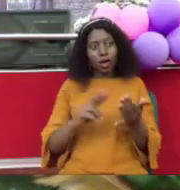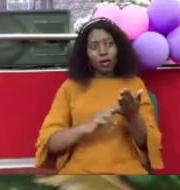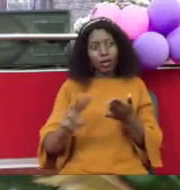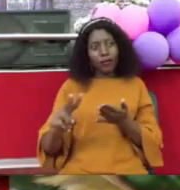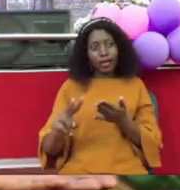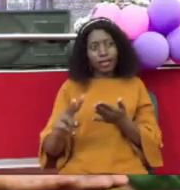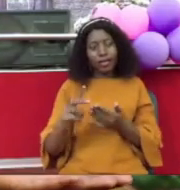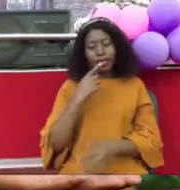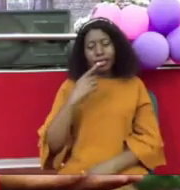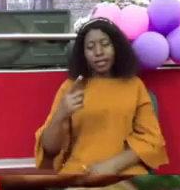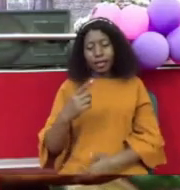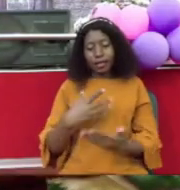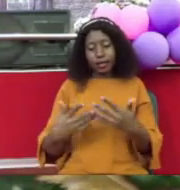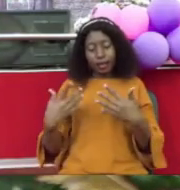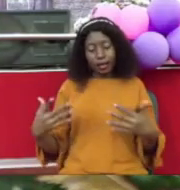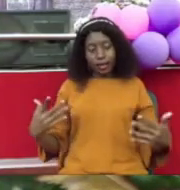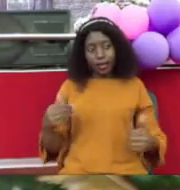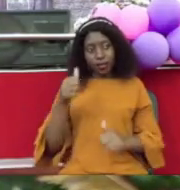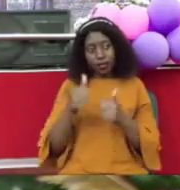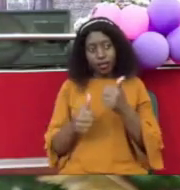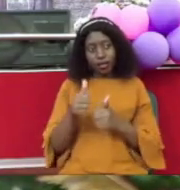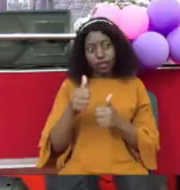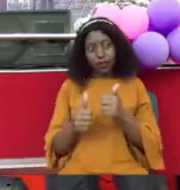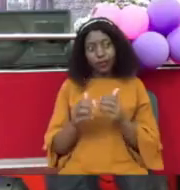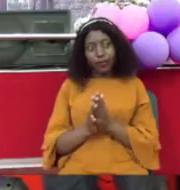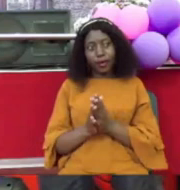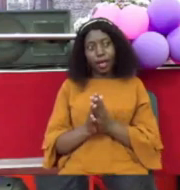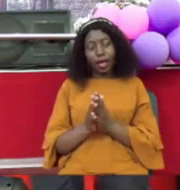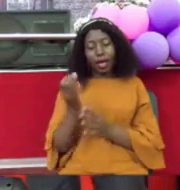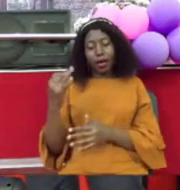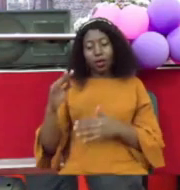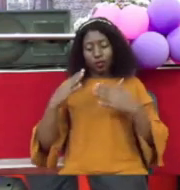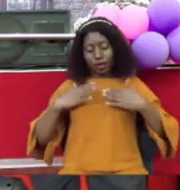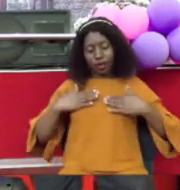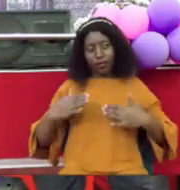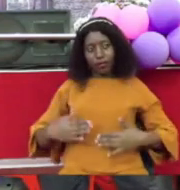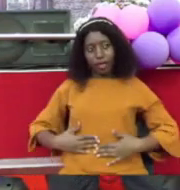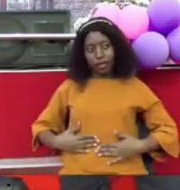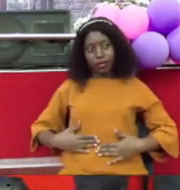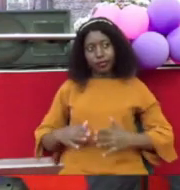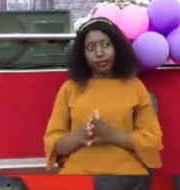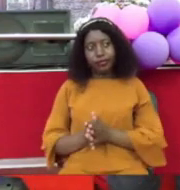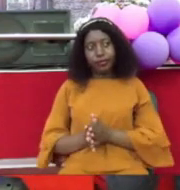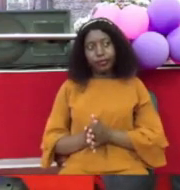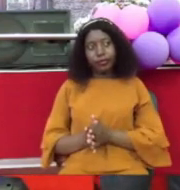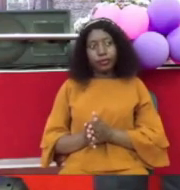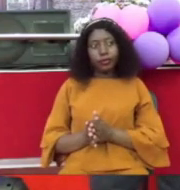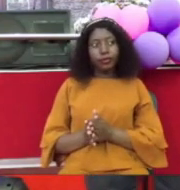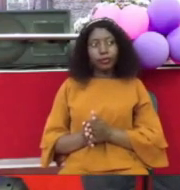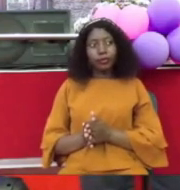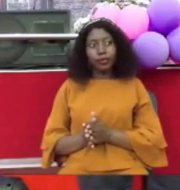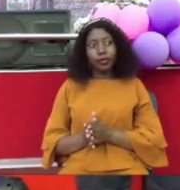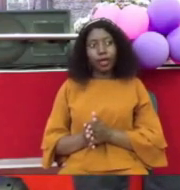the things which are of the flesh. Maandiko pale inatuelezea mambo ambayo ni ya kimwili. And